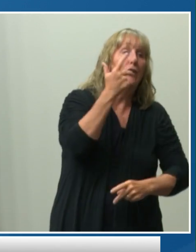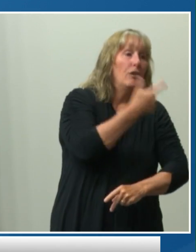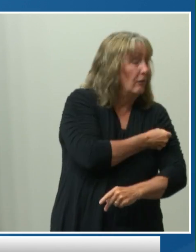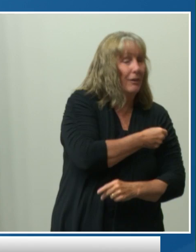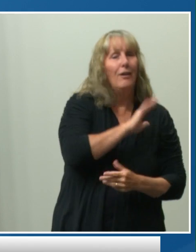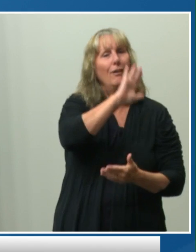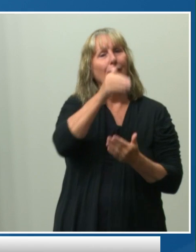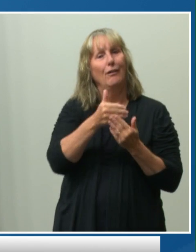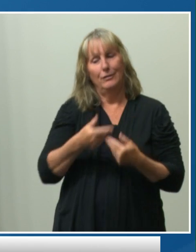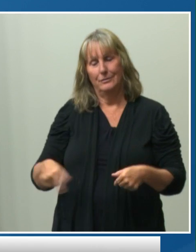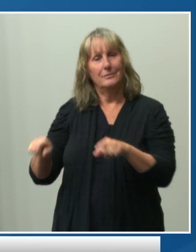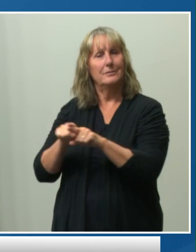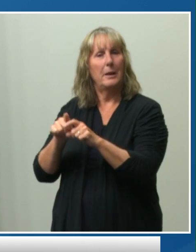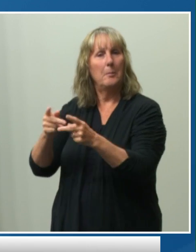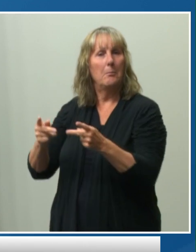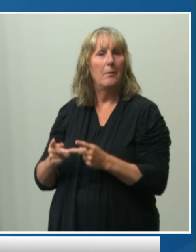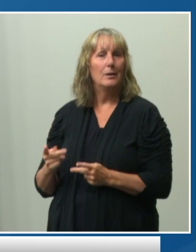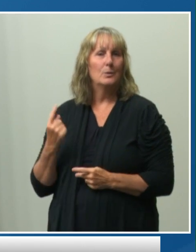wonderful.